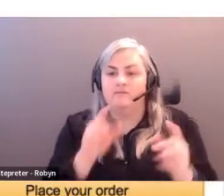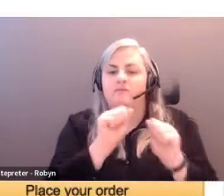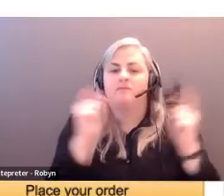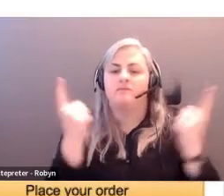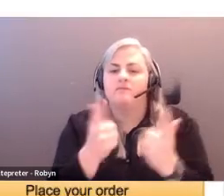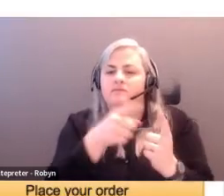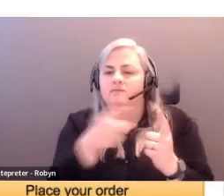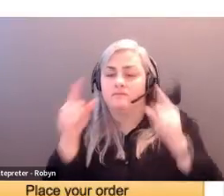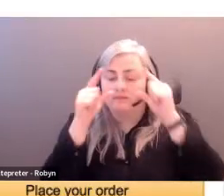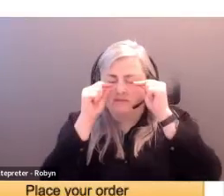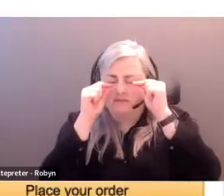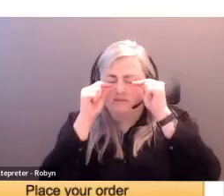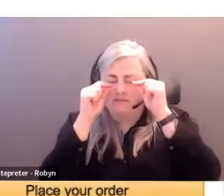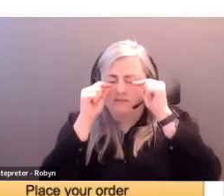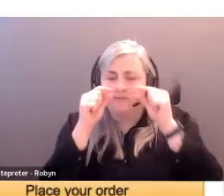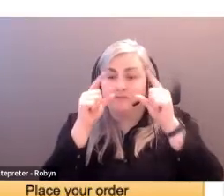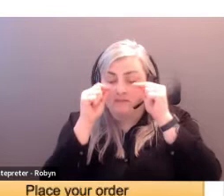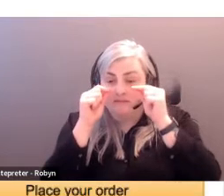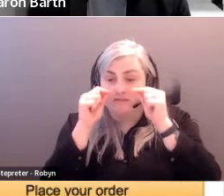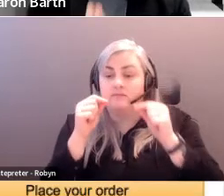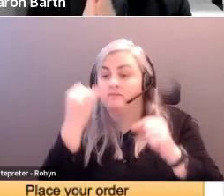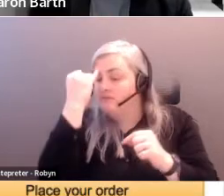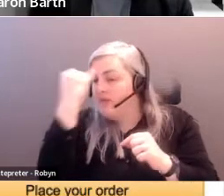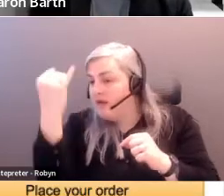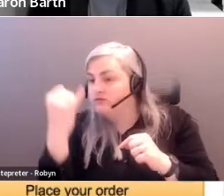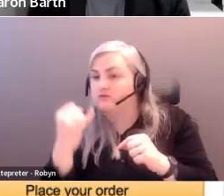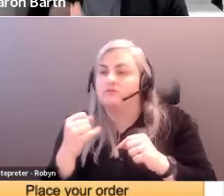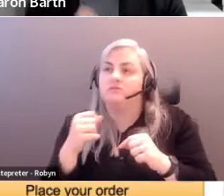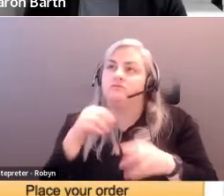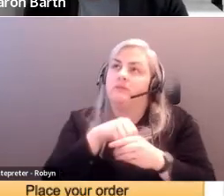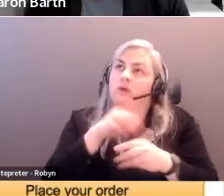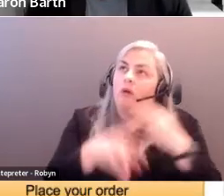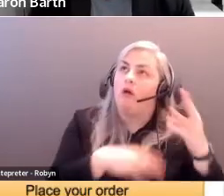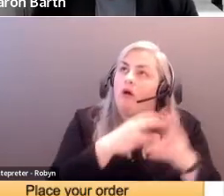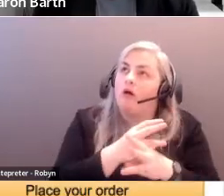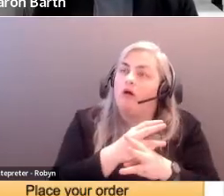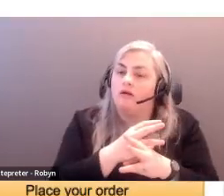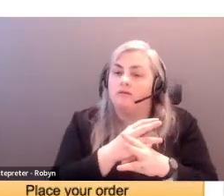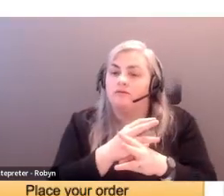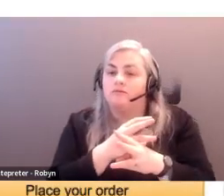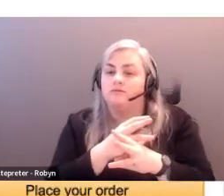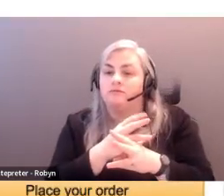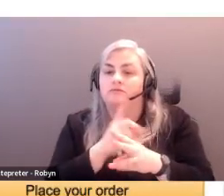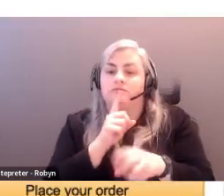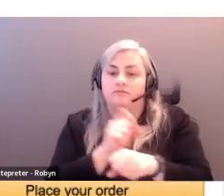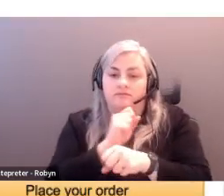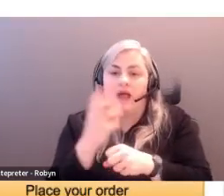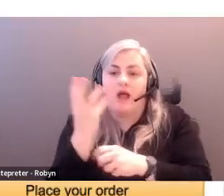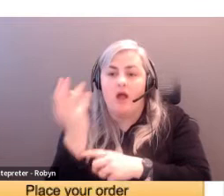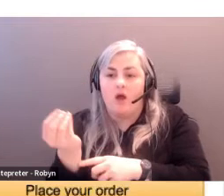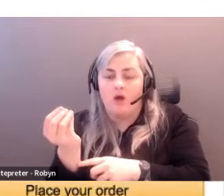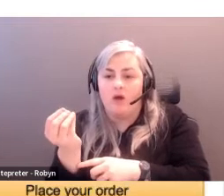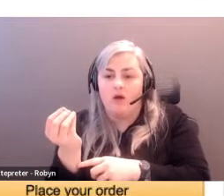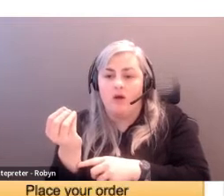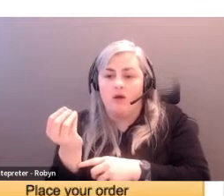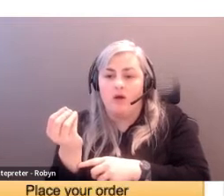okay? So imagine we're back in a world in which we're actually going out and redirect you,